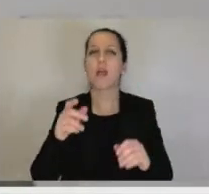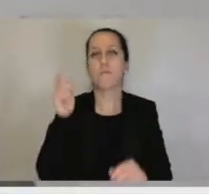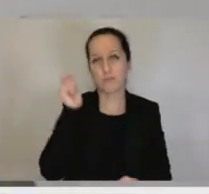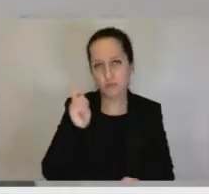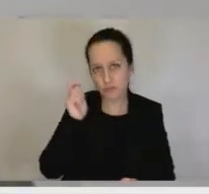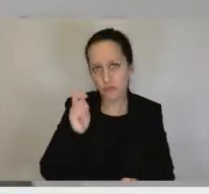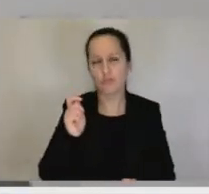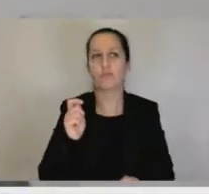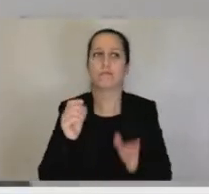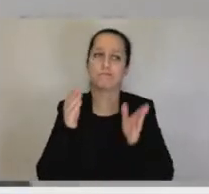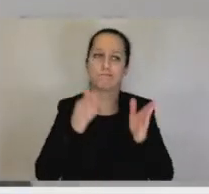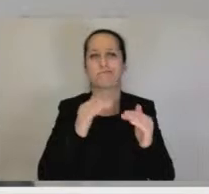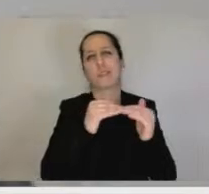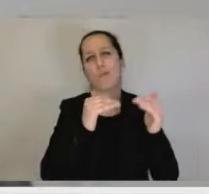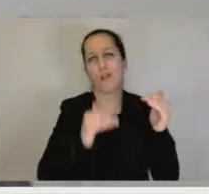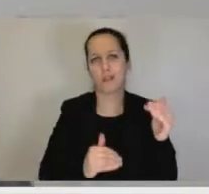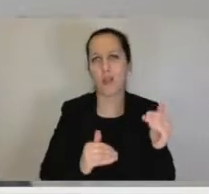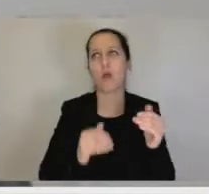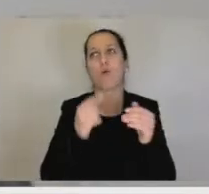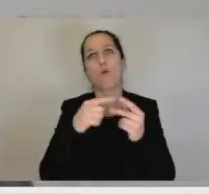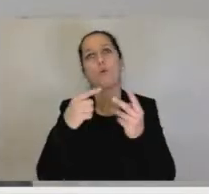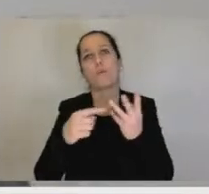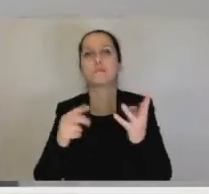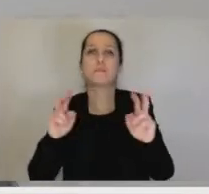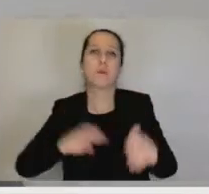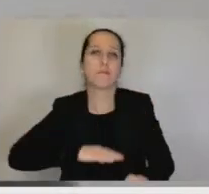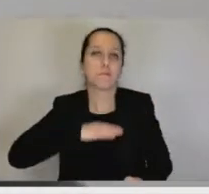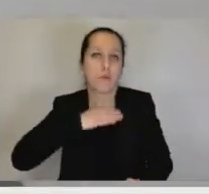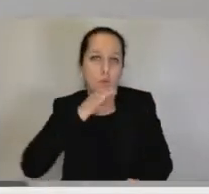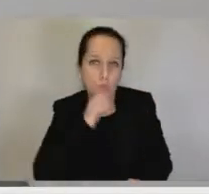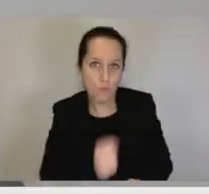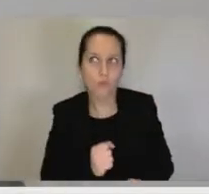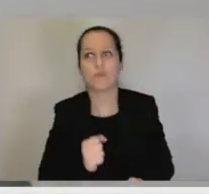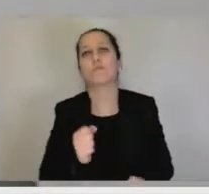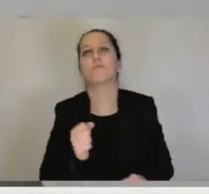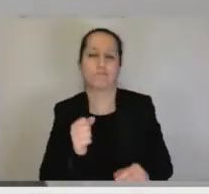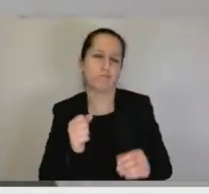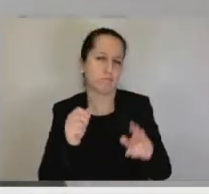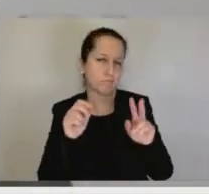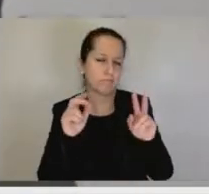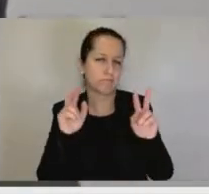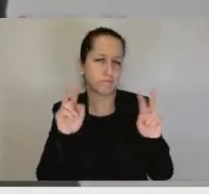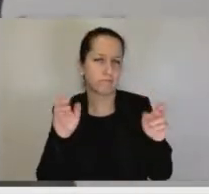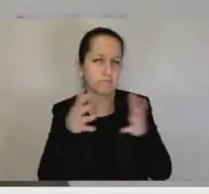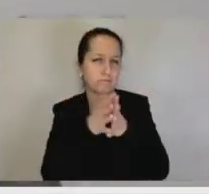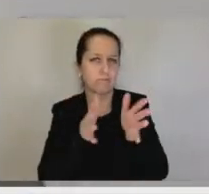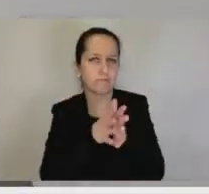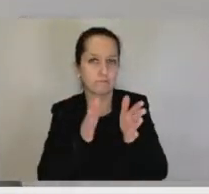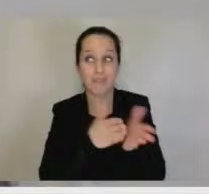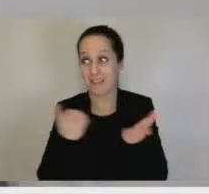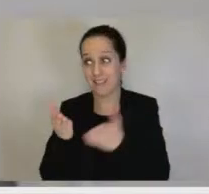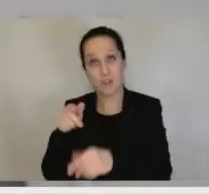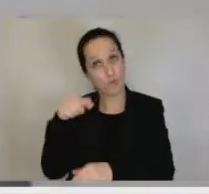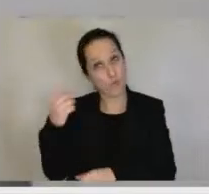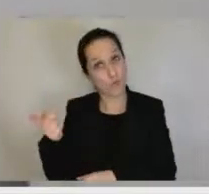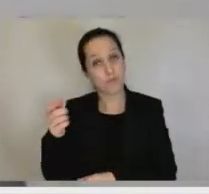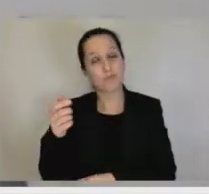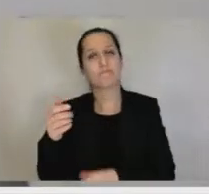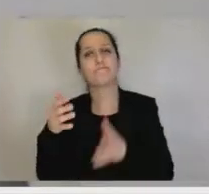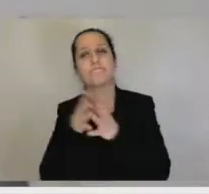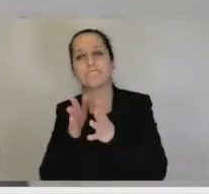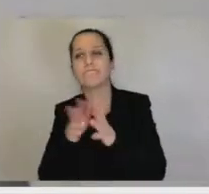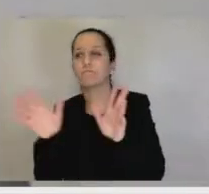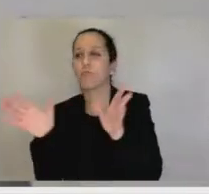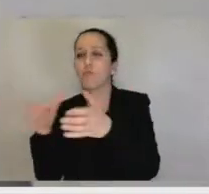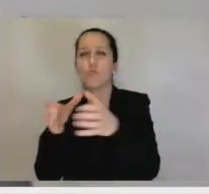the multidimensional aspects of pensions and other issues as well, such as aging, income inequality, etc. And